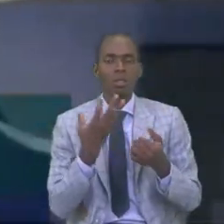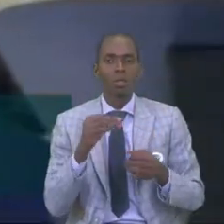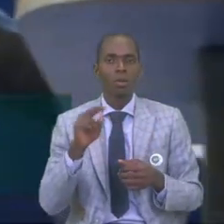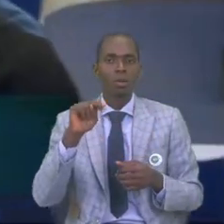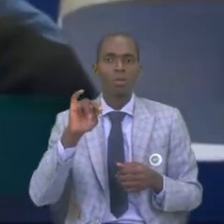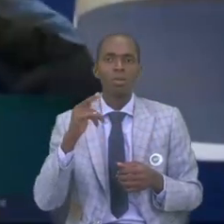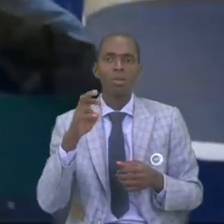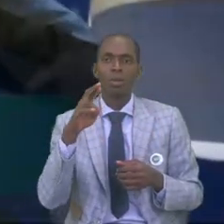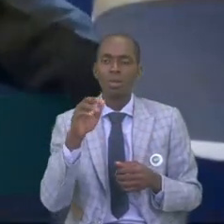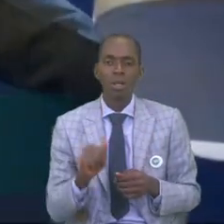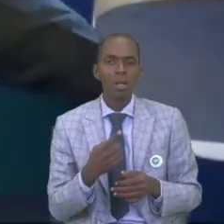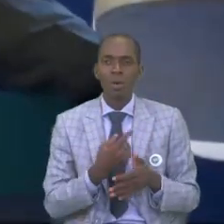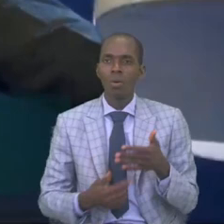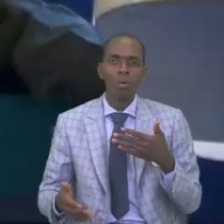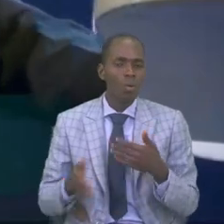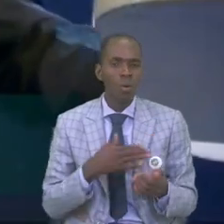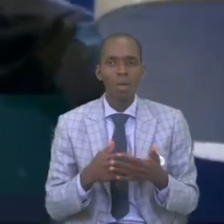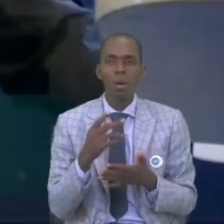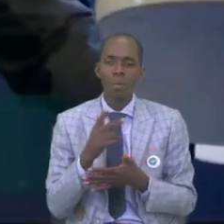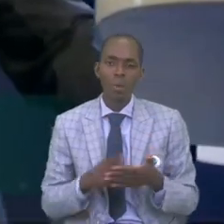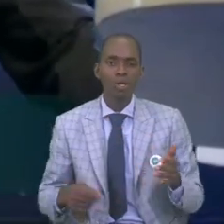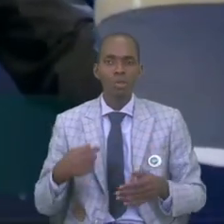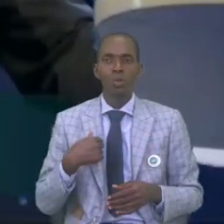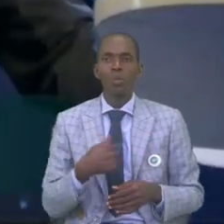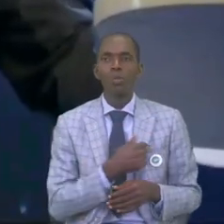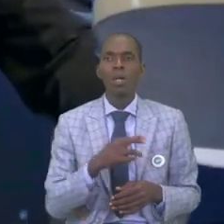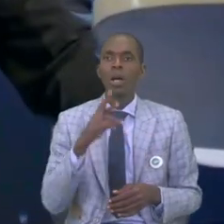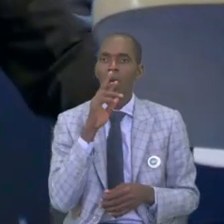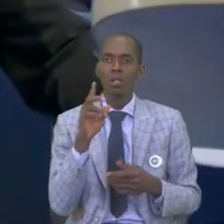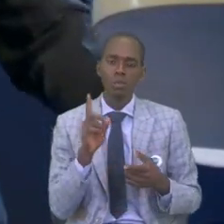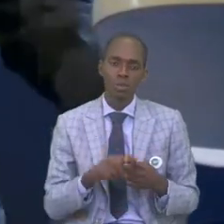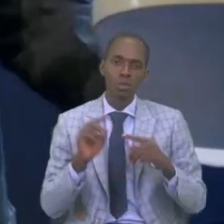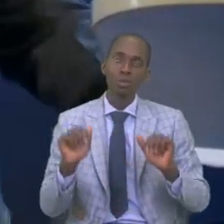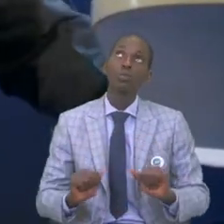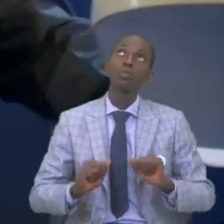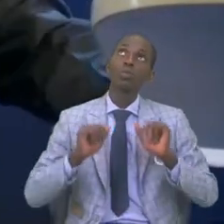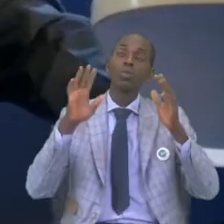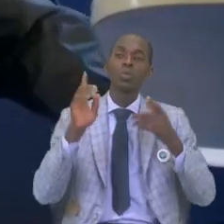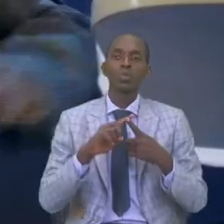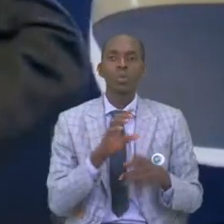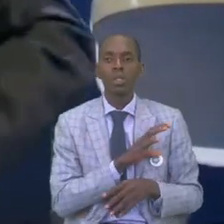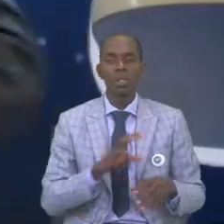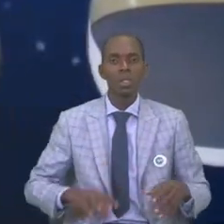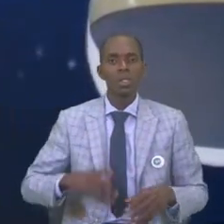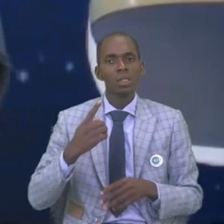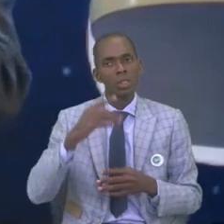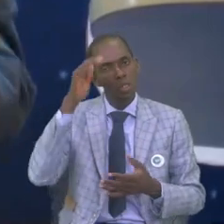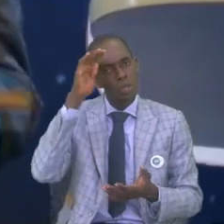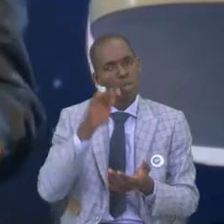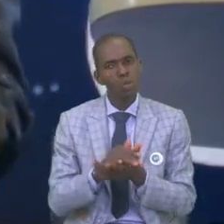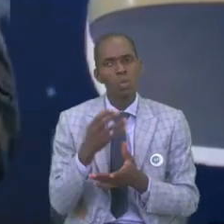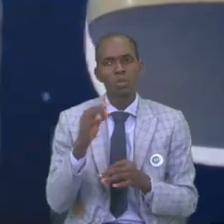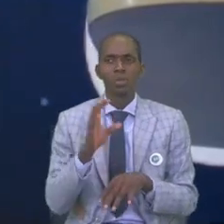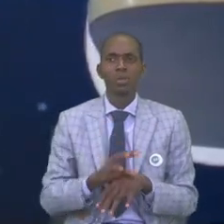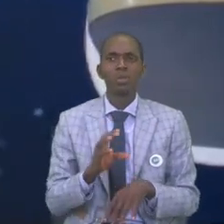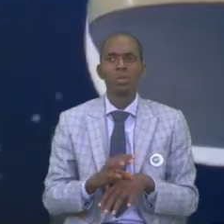and whatever part, we are to submit to Christ, the husband of the church. We're not to